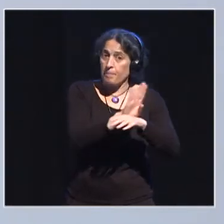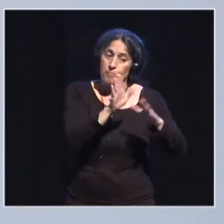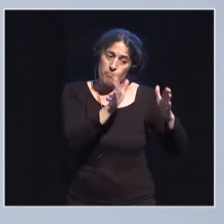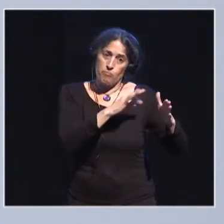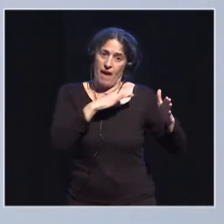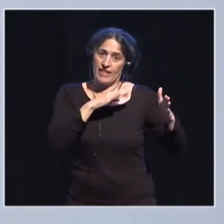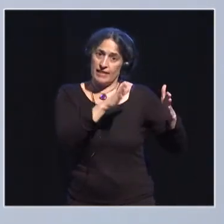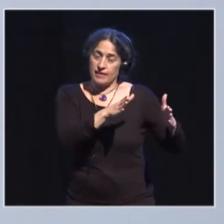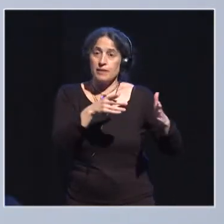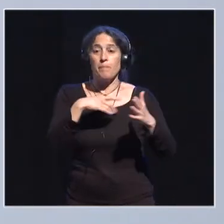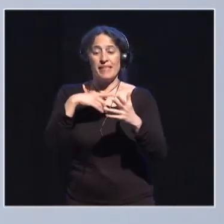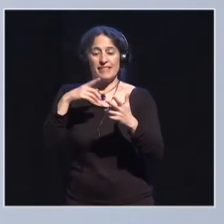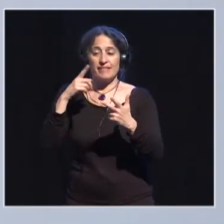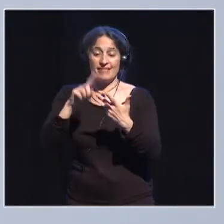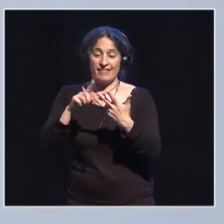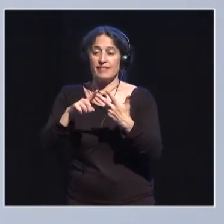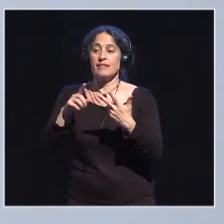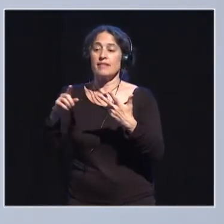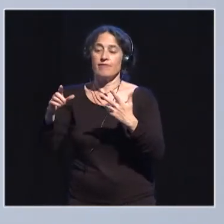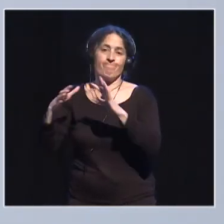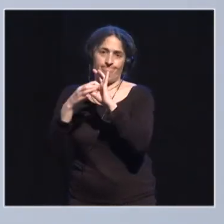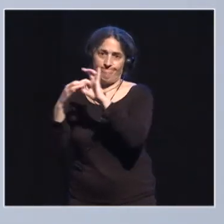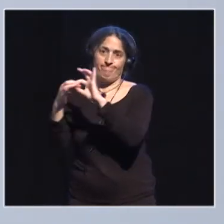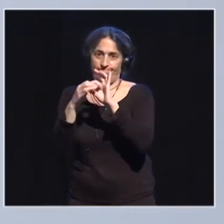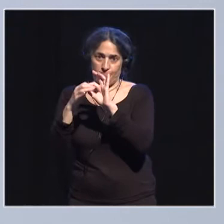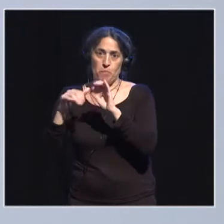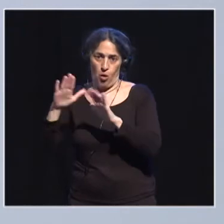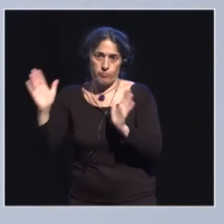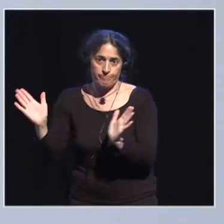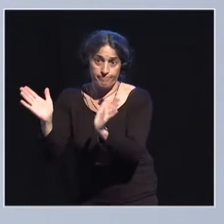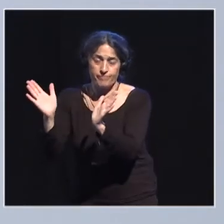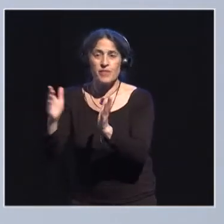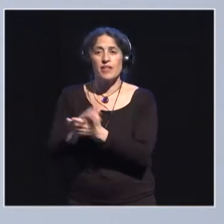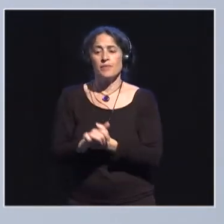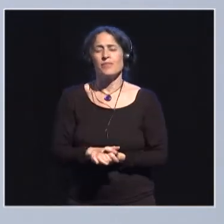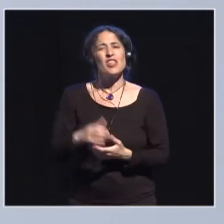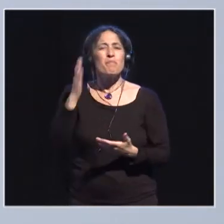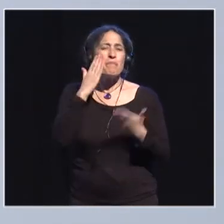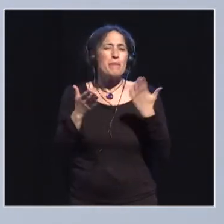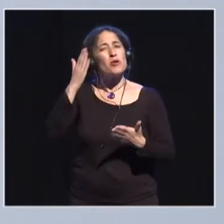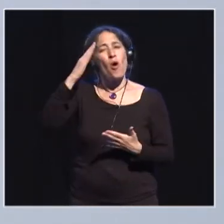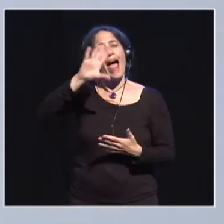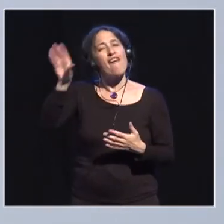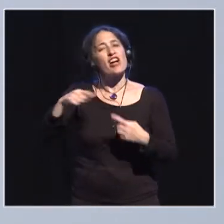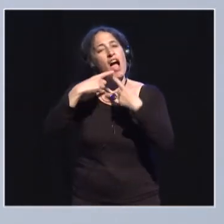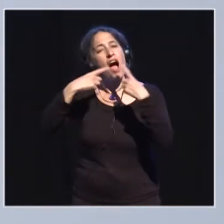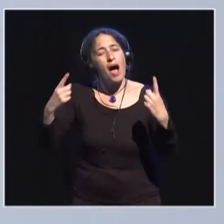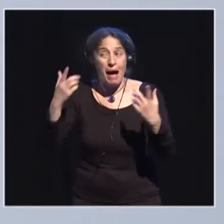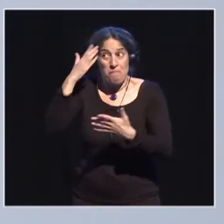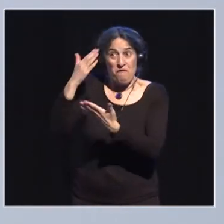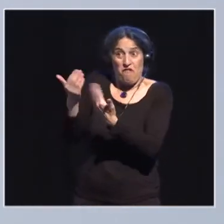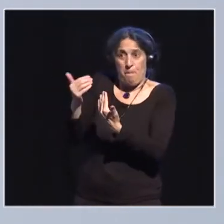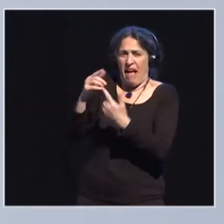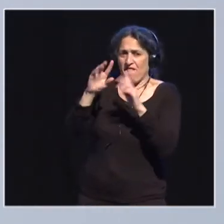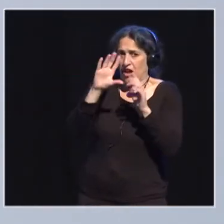government. There's an overly used so-called African proverb, I don't even know if it really is African, that says if you